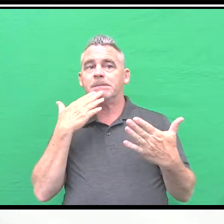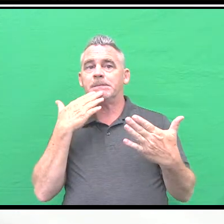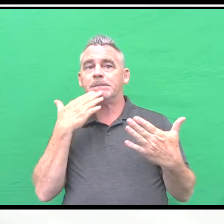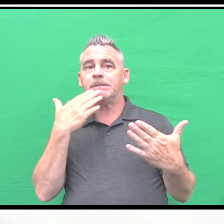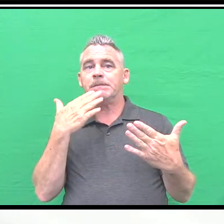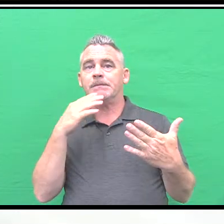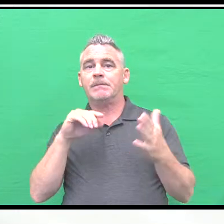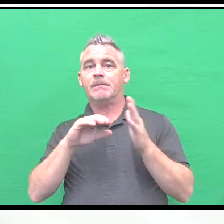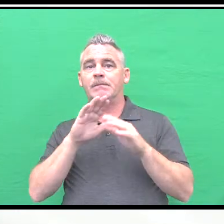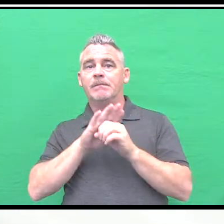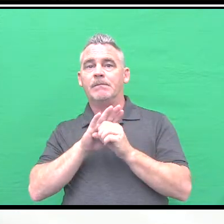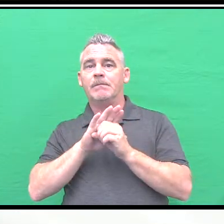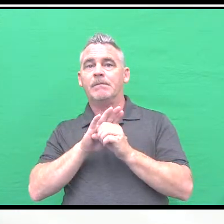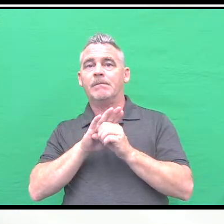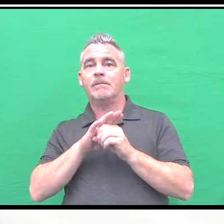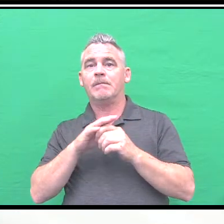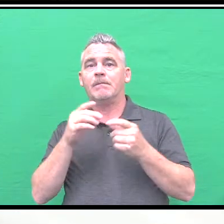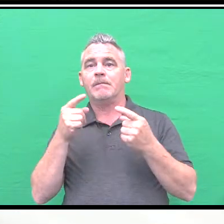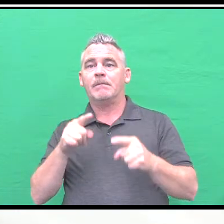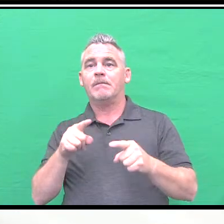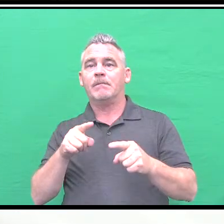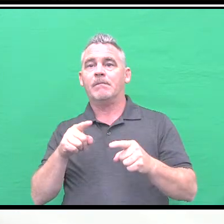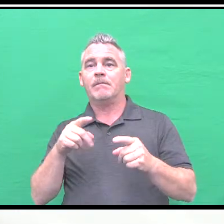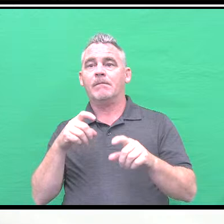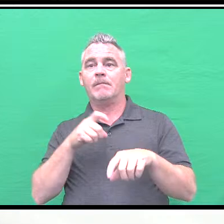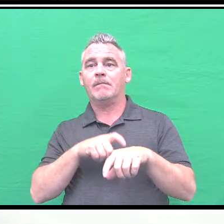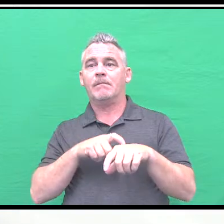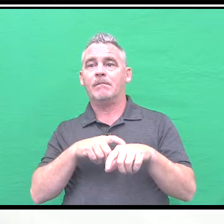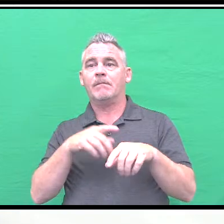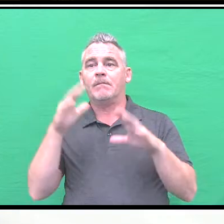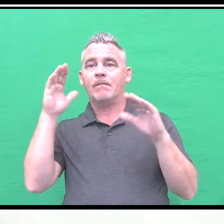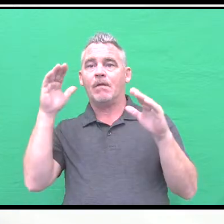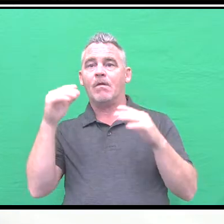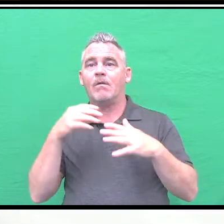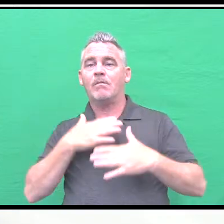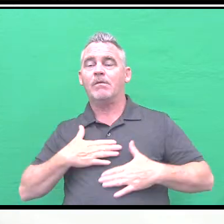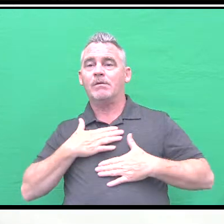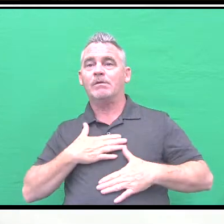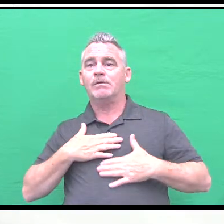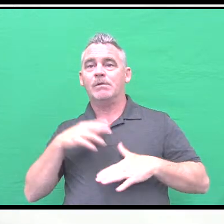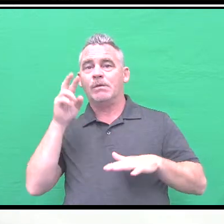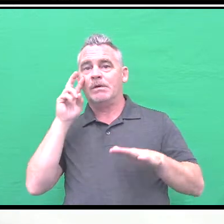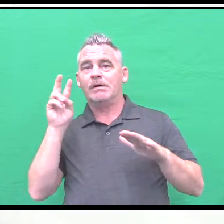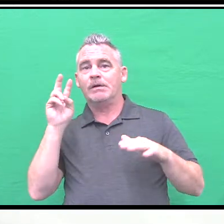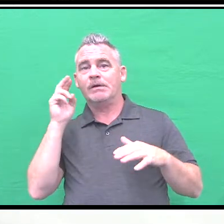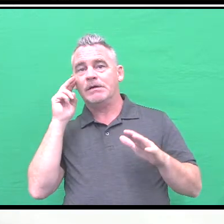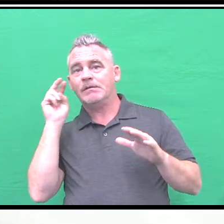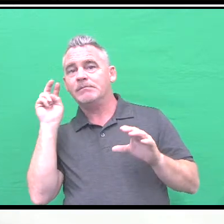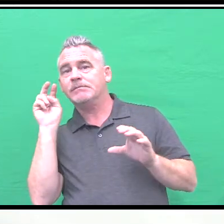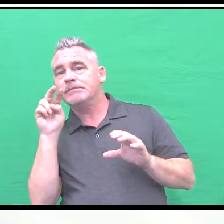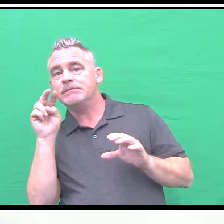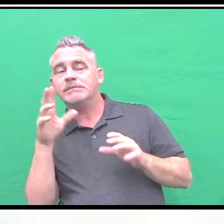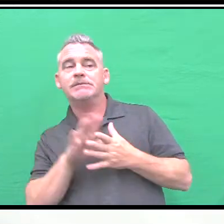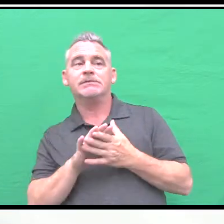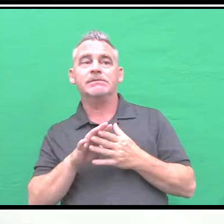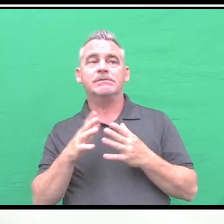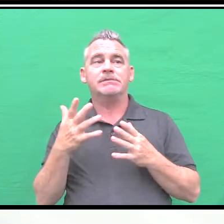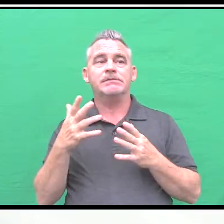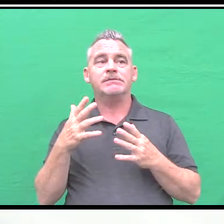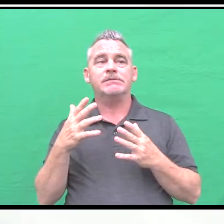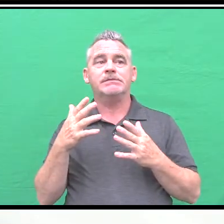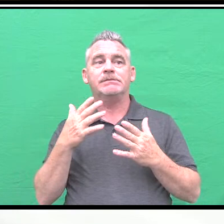second half of the school year. So I hope you enjoyed the insight into what's going on. And thank you. Have a great night. There